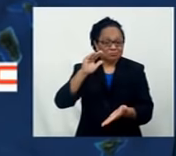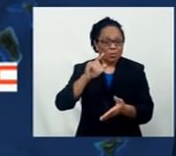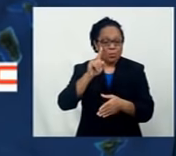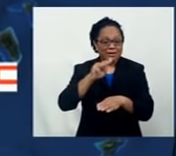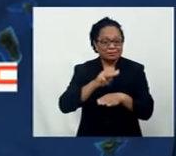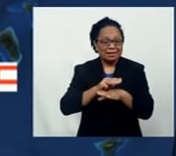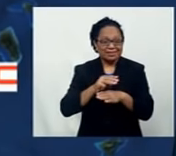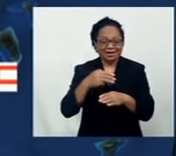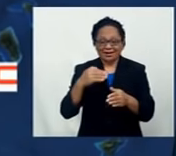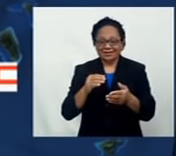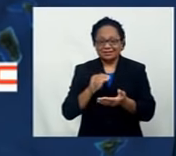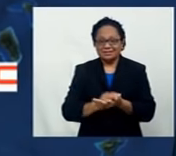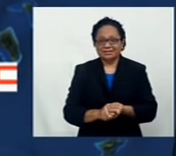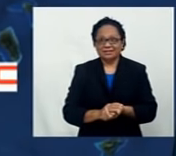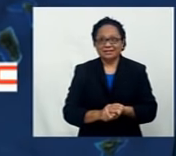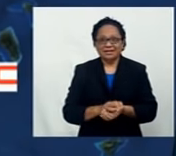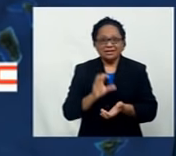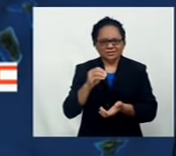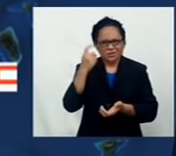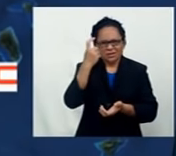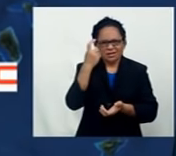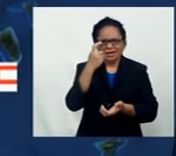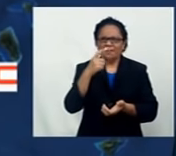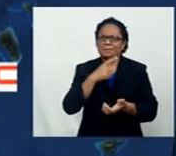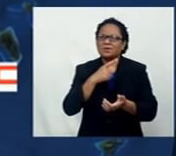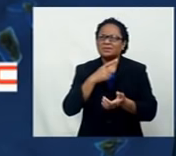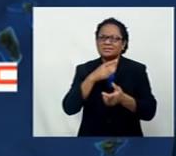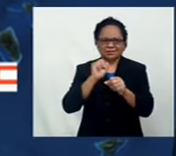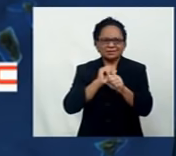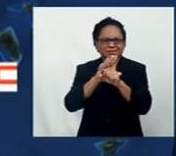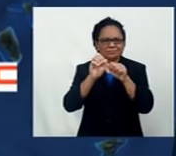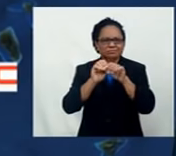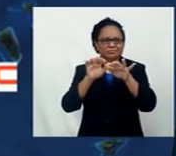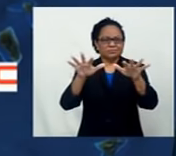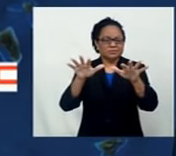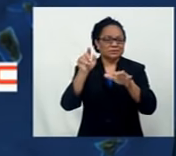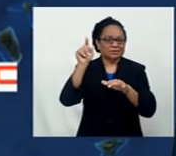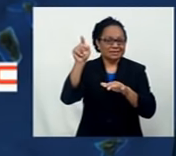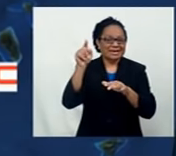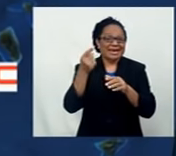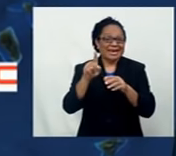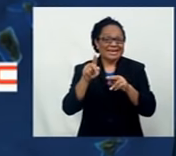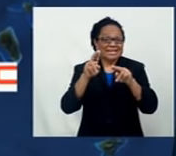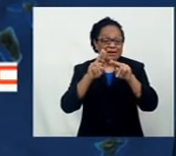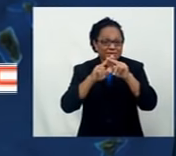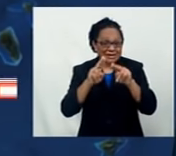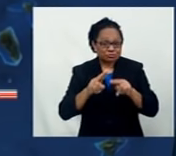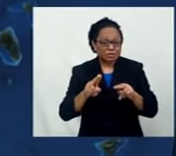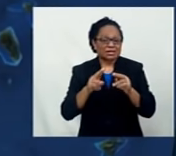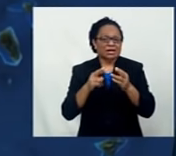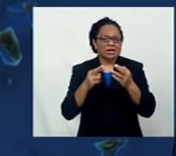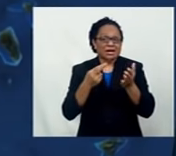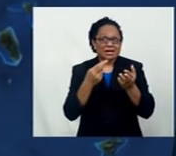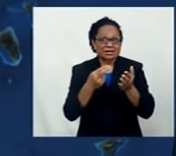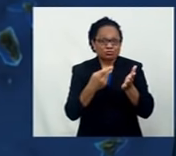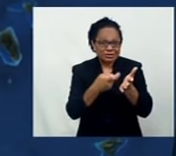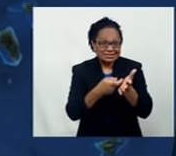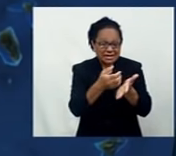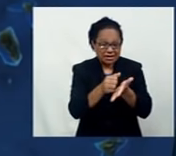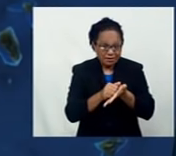demands. Concerns about widespread coronavirus infections and Federal Reserve meeting minutes showing it was considering